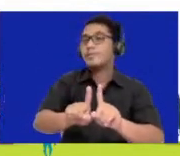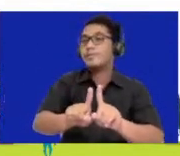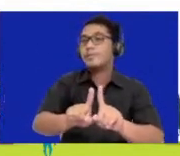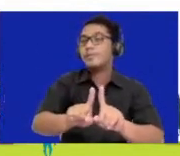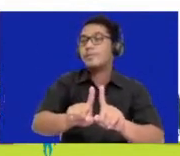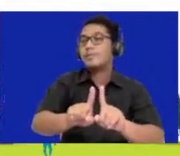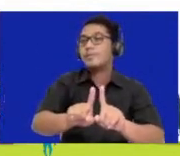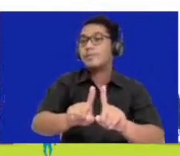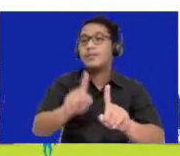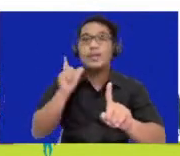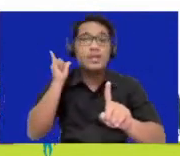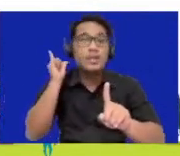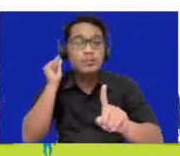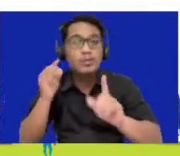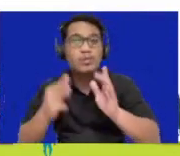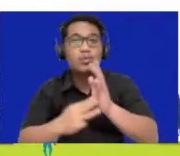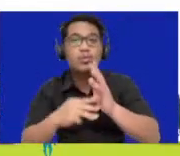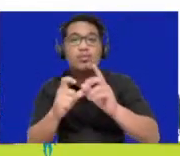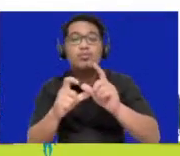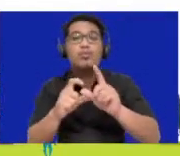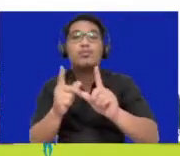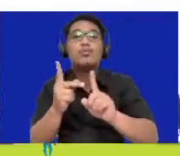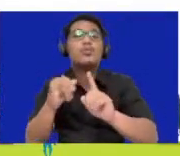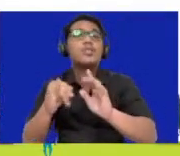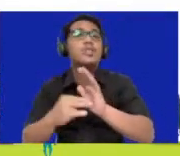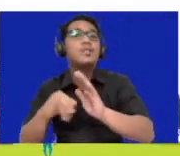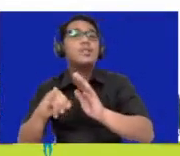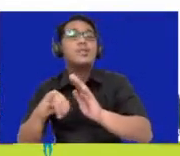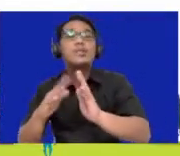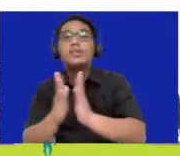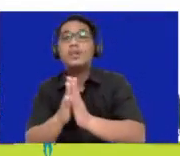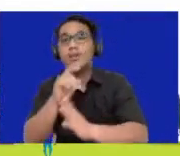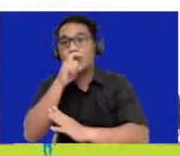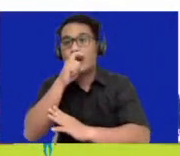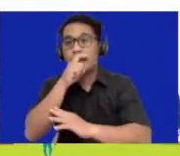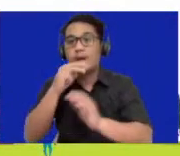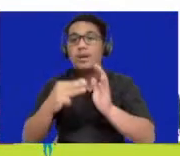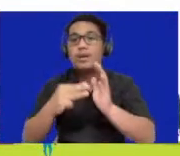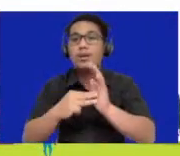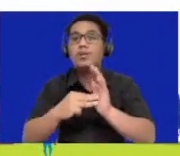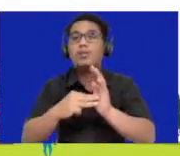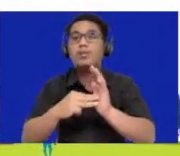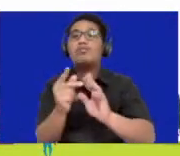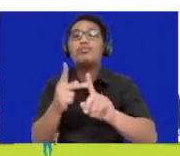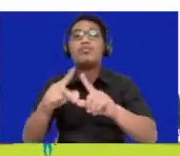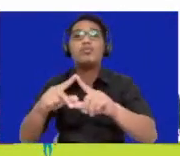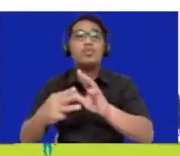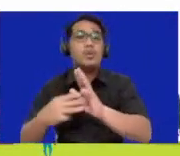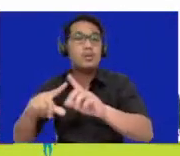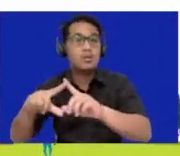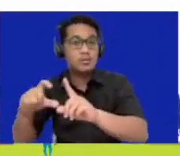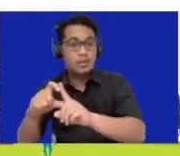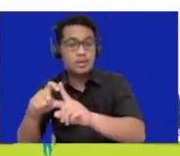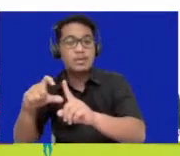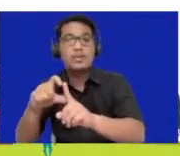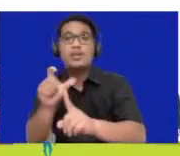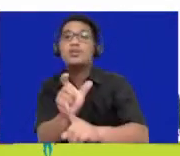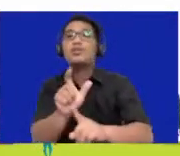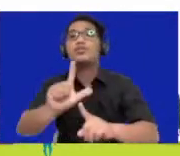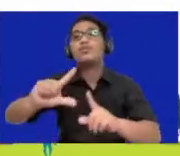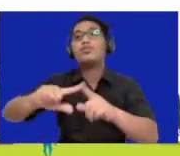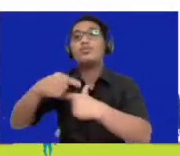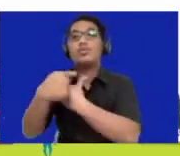Khatun and Mr. Mohammed Dulai Mia. I'm